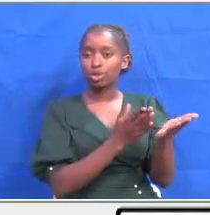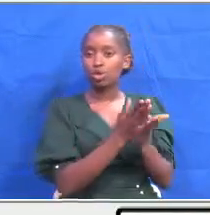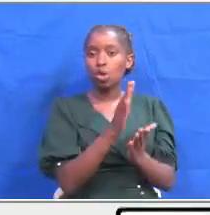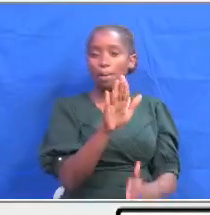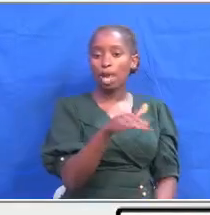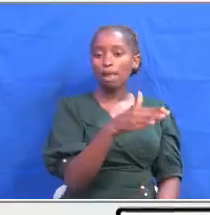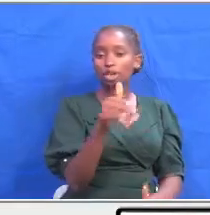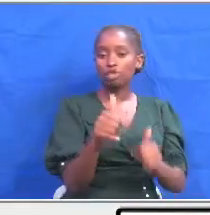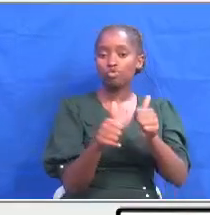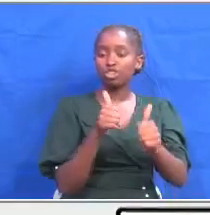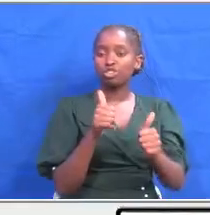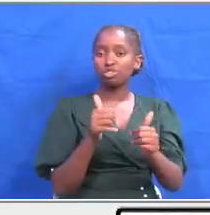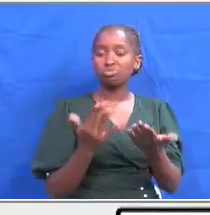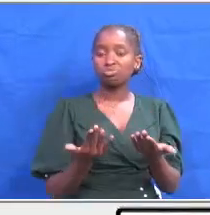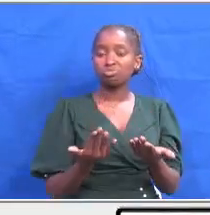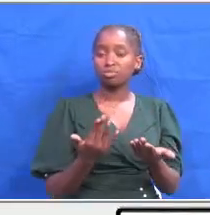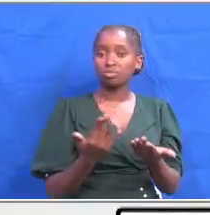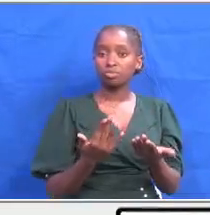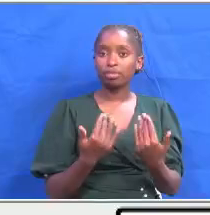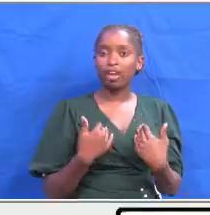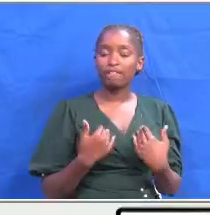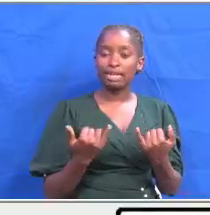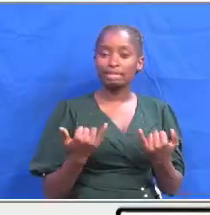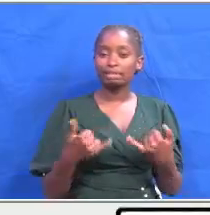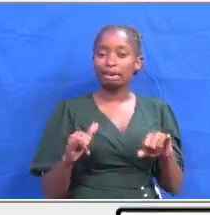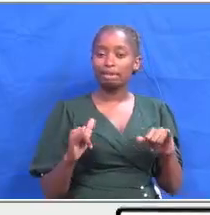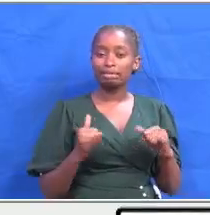parliament that Kiptoo is trying to